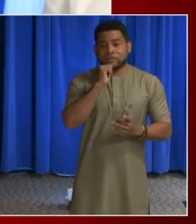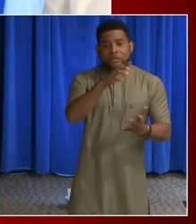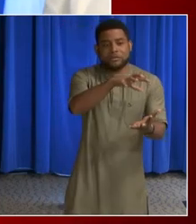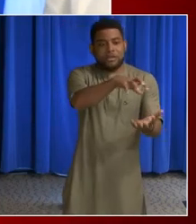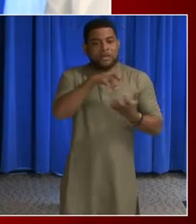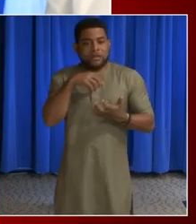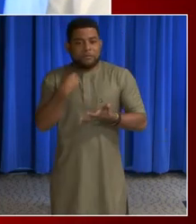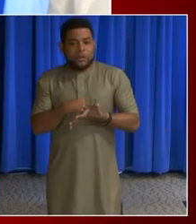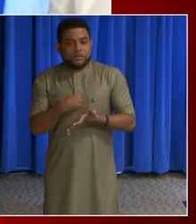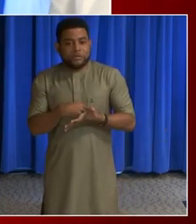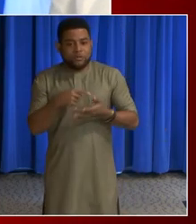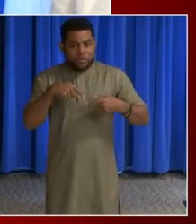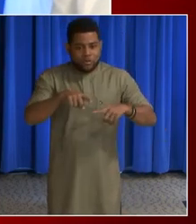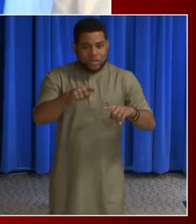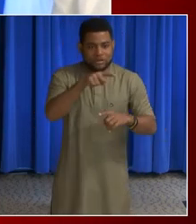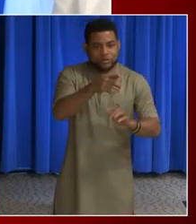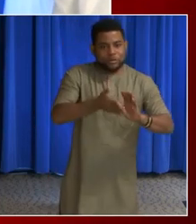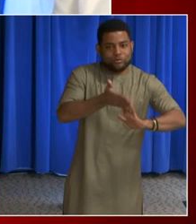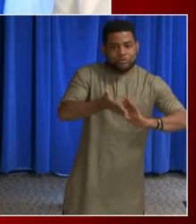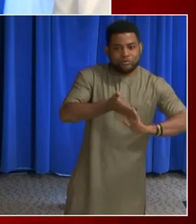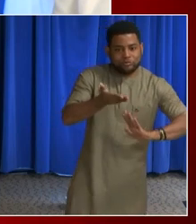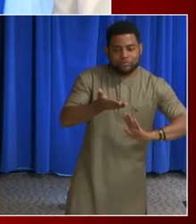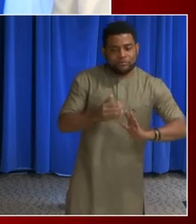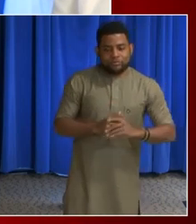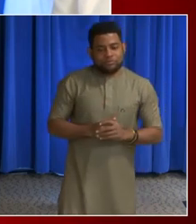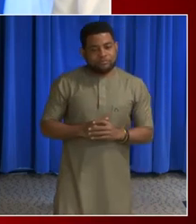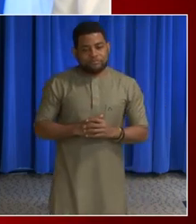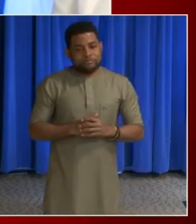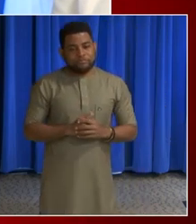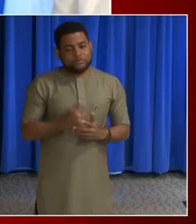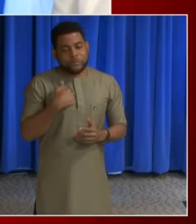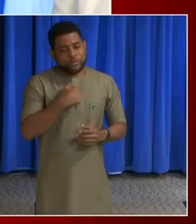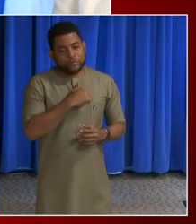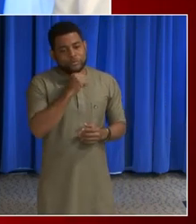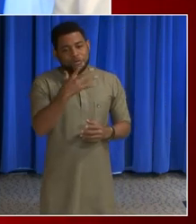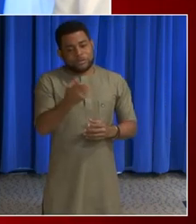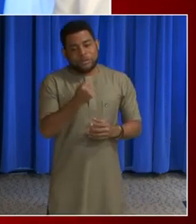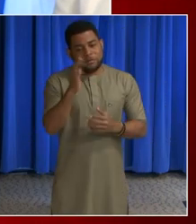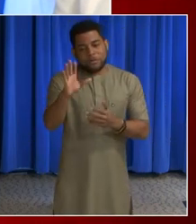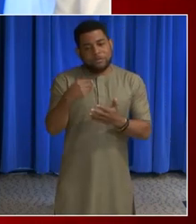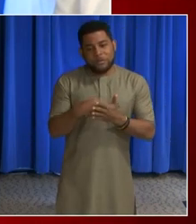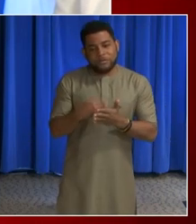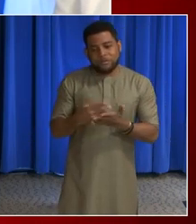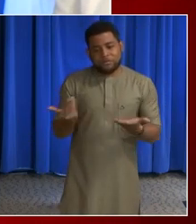while Casa Ruby was administering services under an ongoing grant.